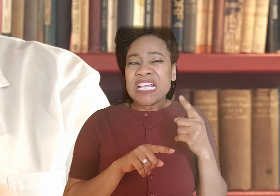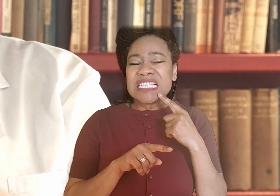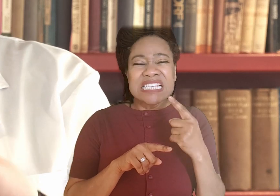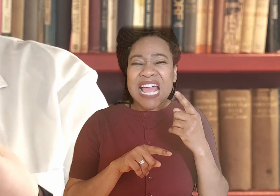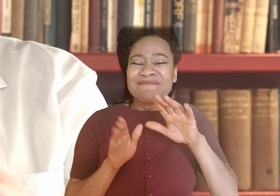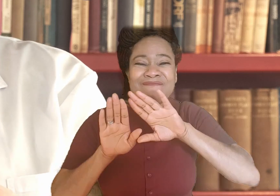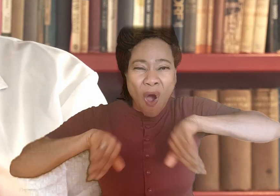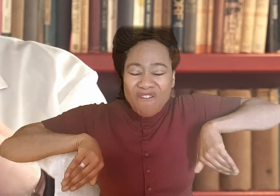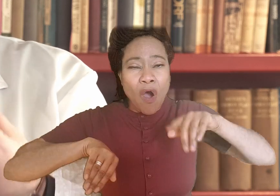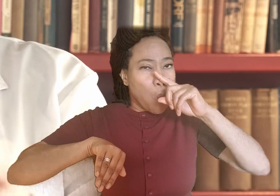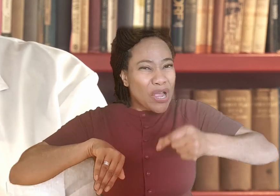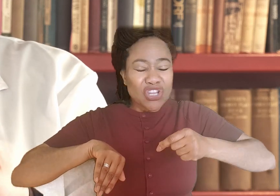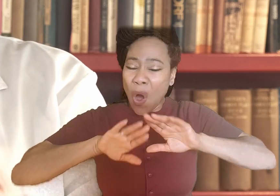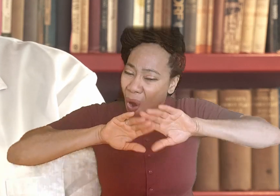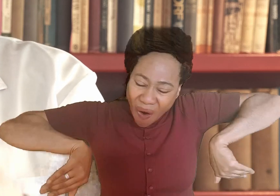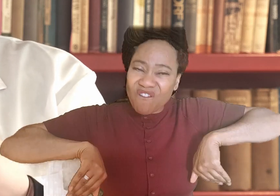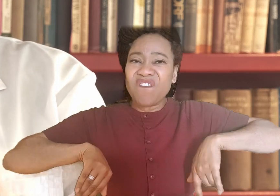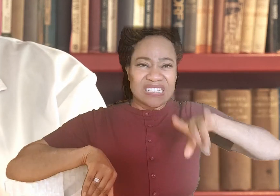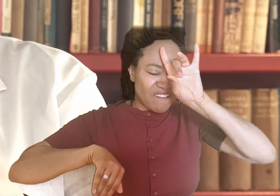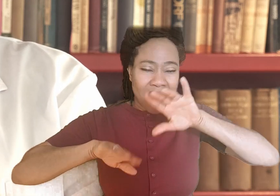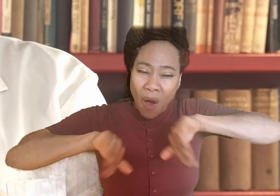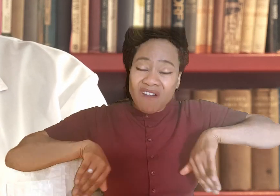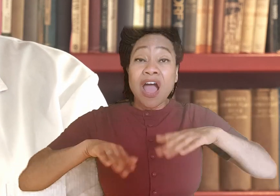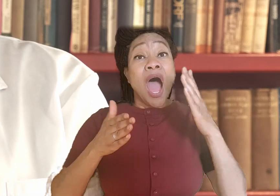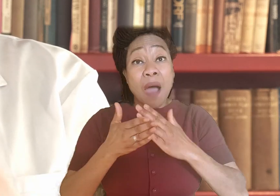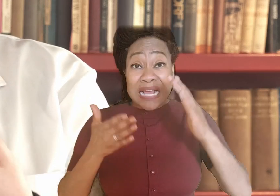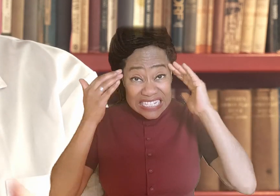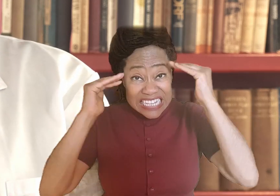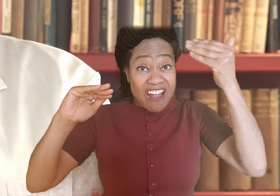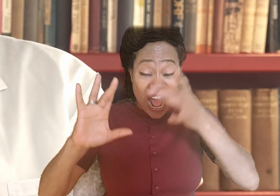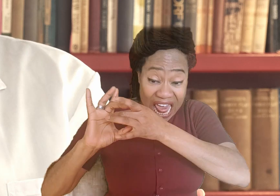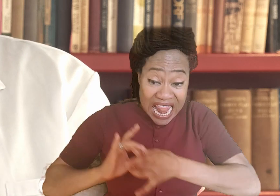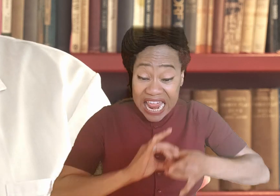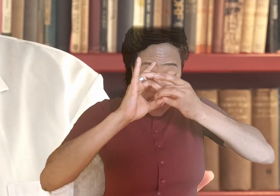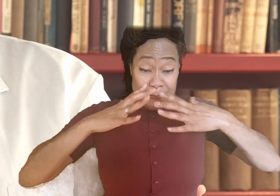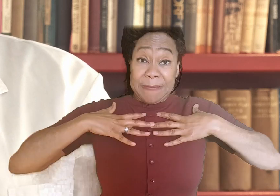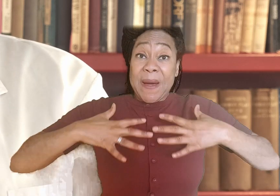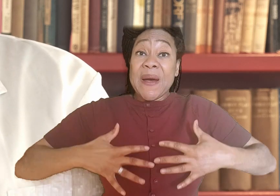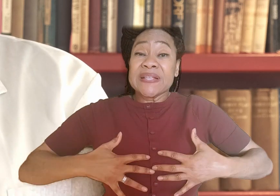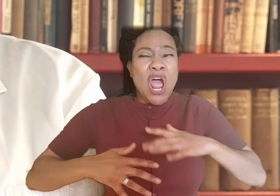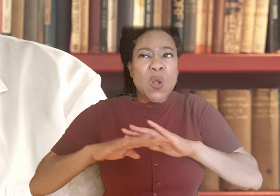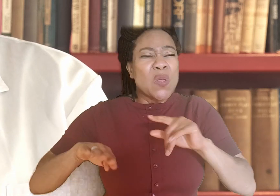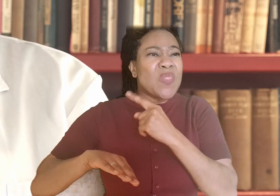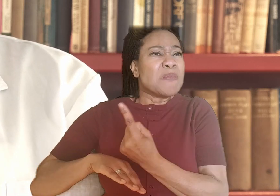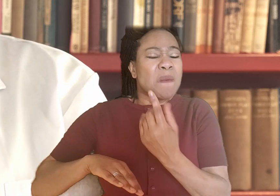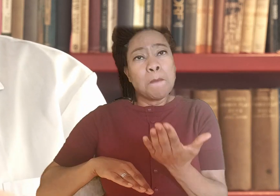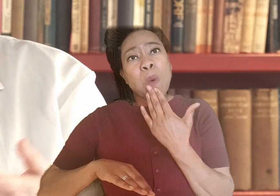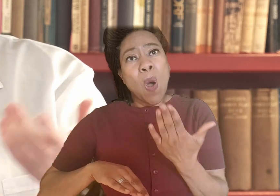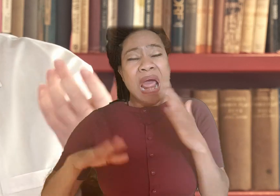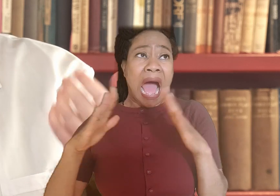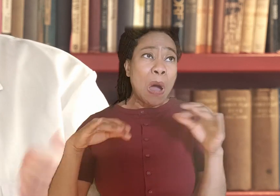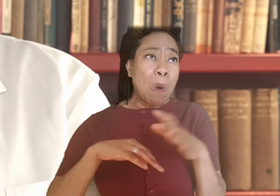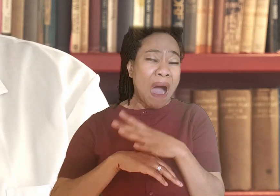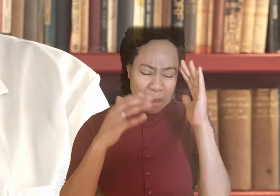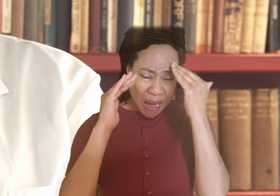trying to prove that hysteria was a real disease with organic origin, and not just bored housewives who had gone off their rocker or